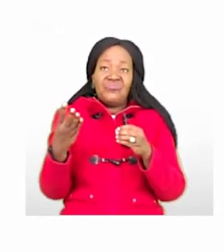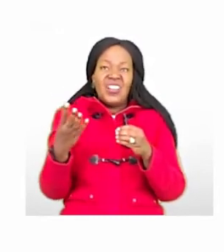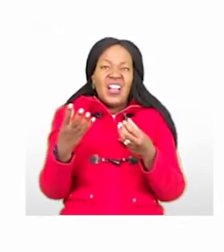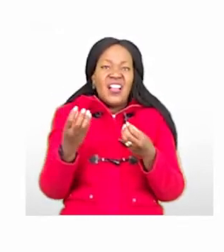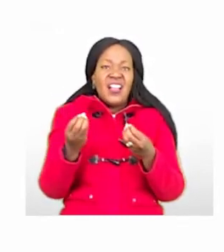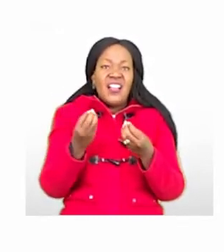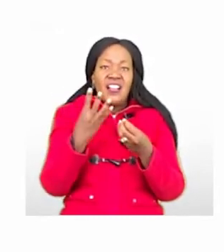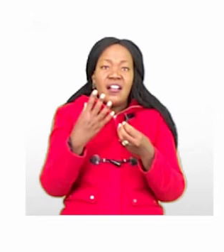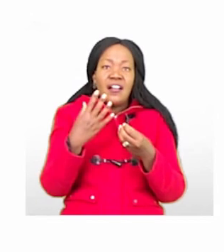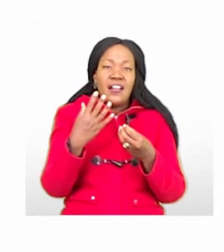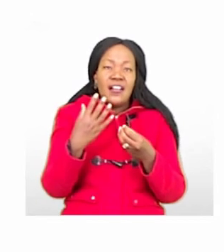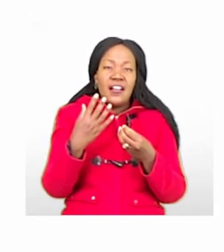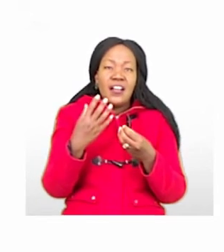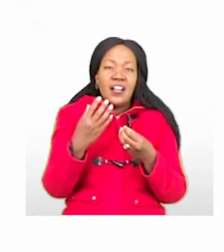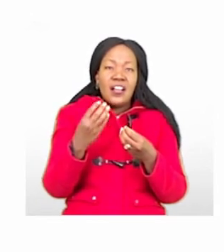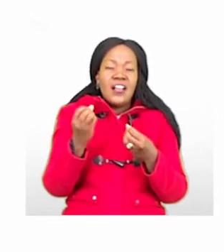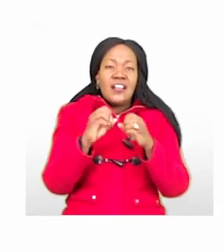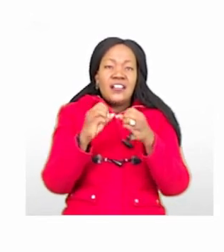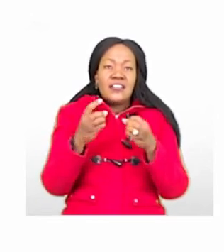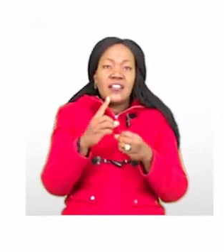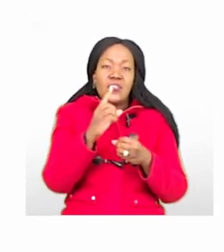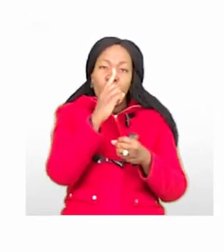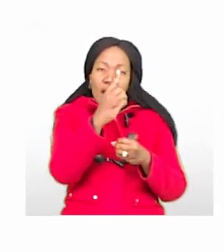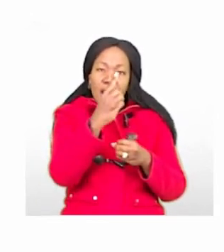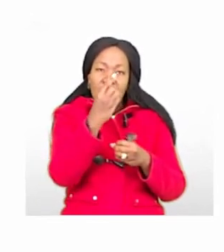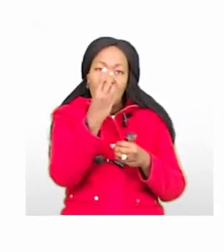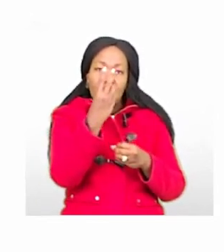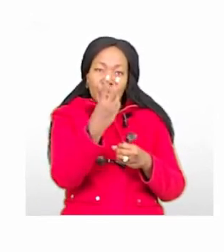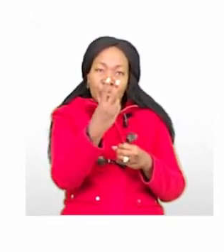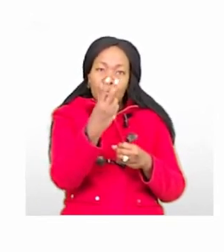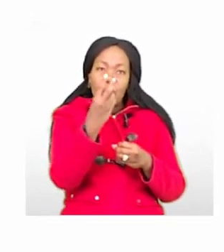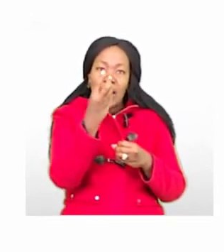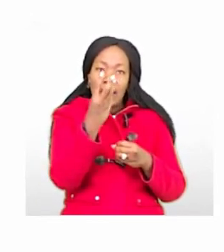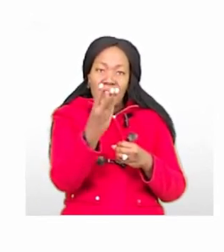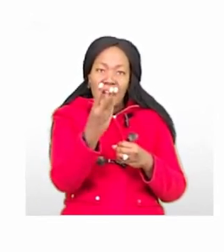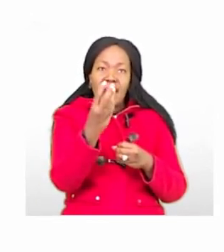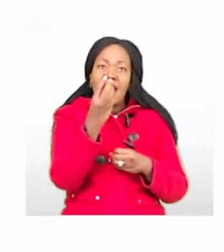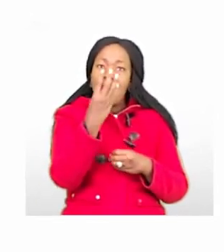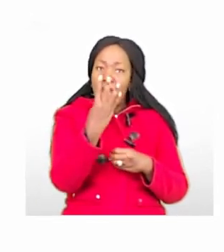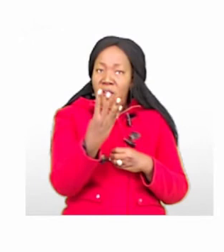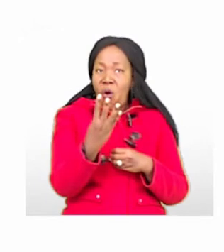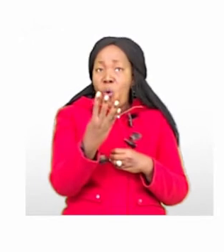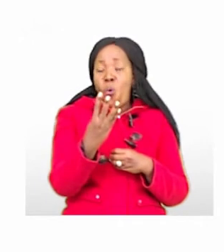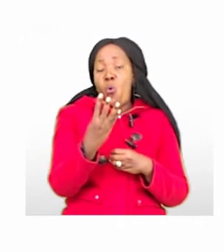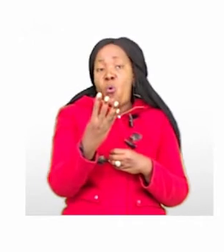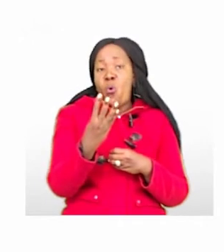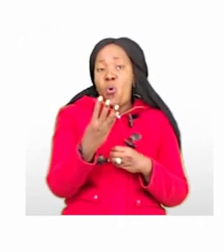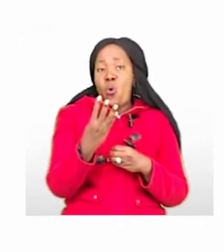5. Let's count together. 1, 2, 3,